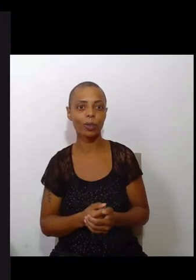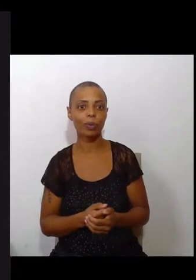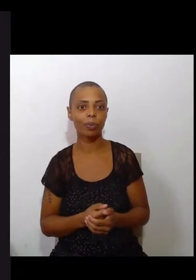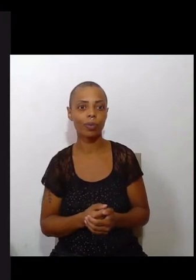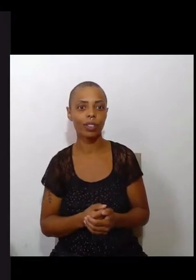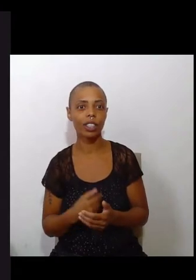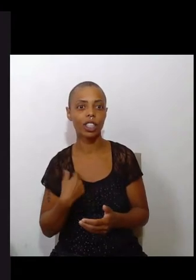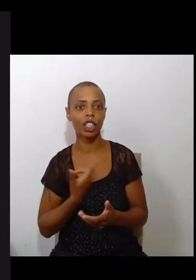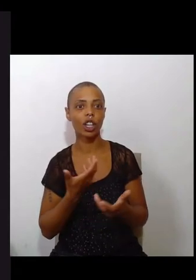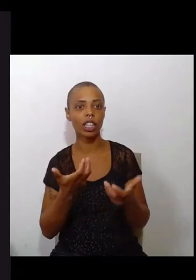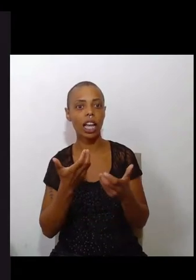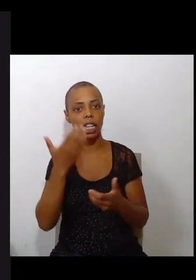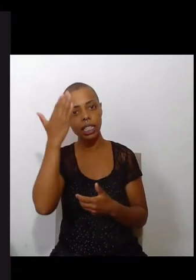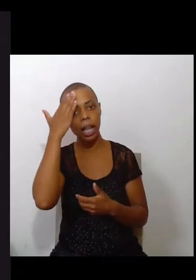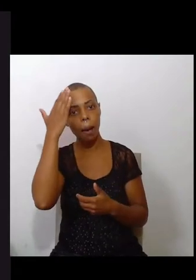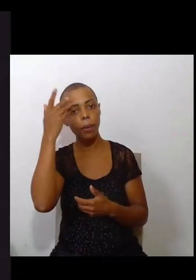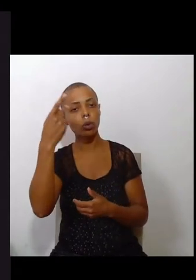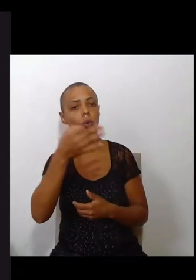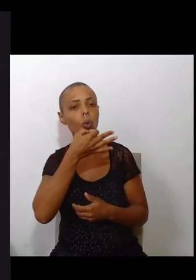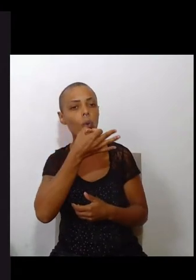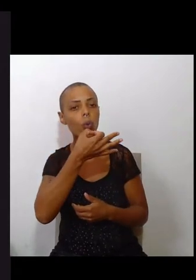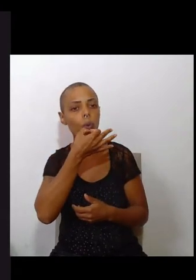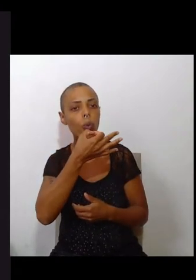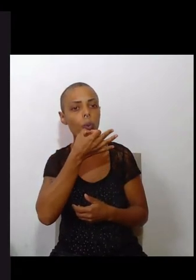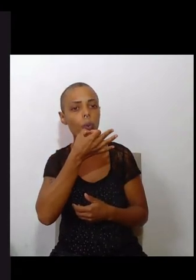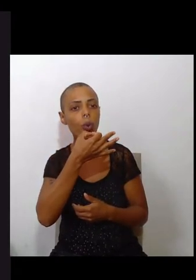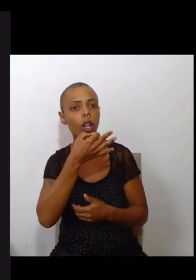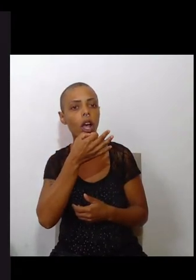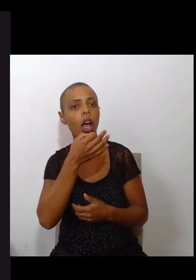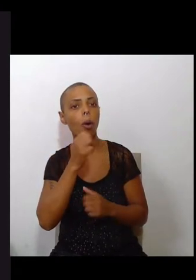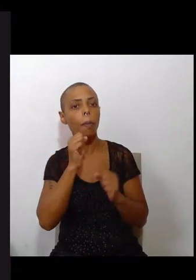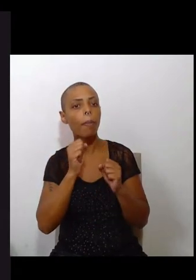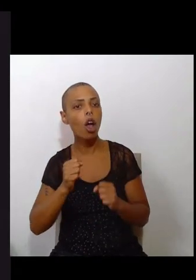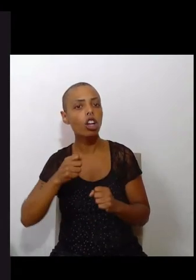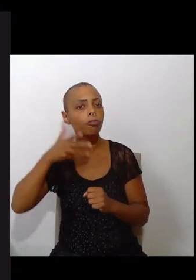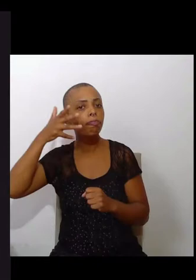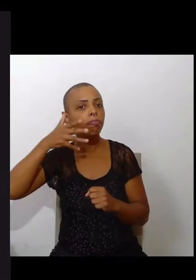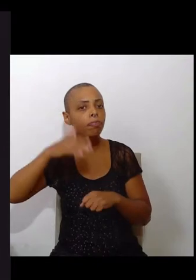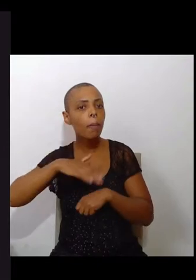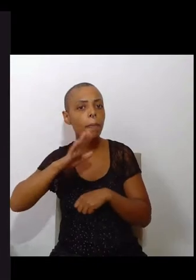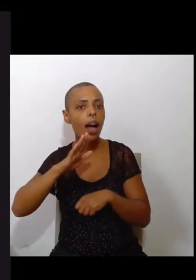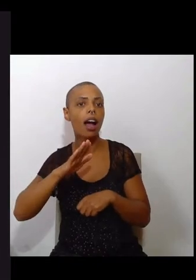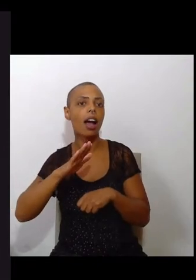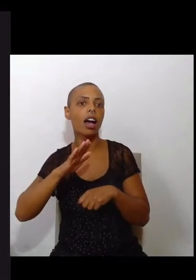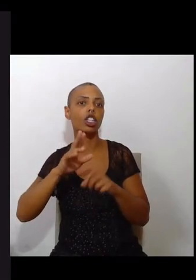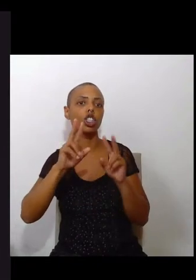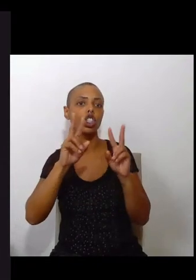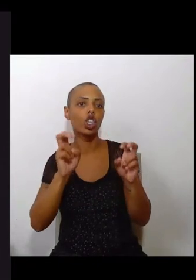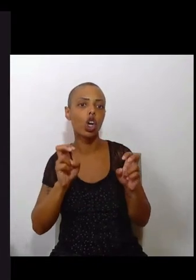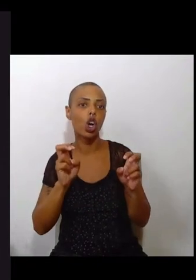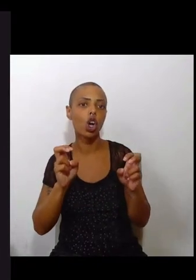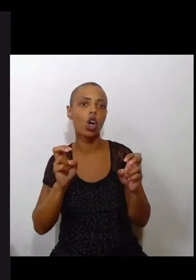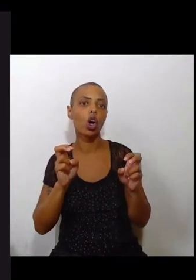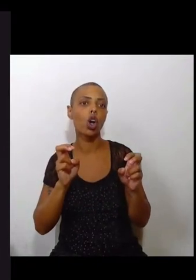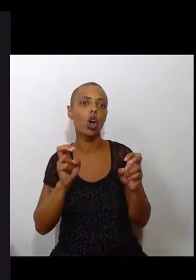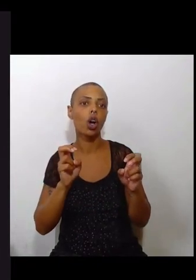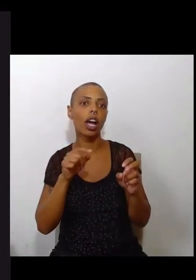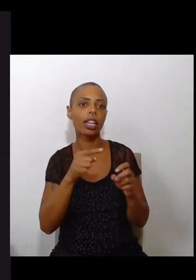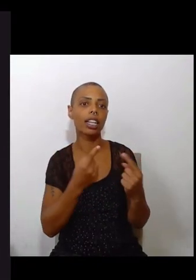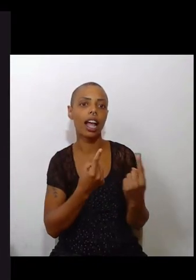you said Felipe and from your standpoint Felipe if you could tell us a little bit more